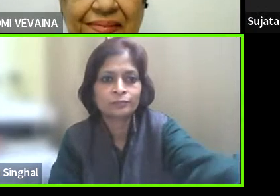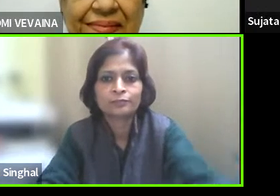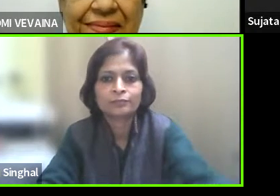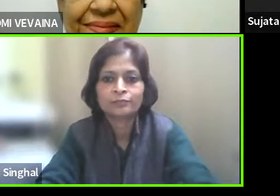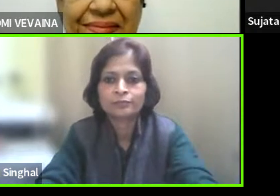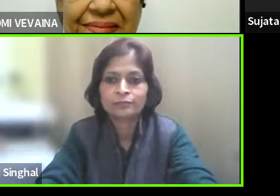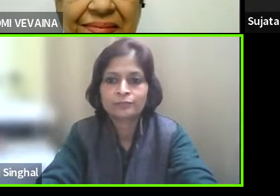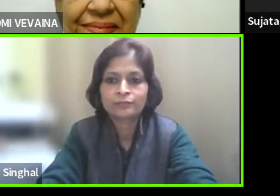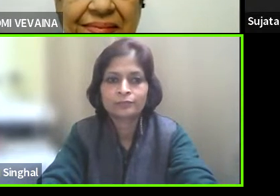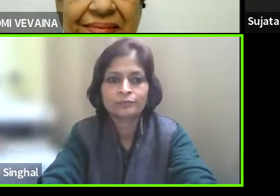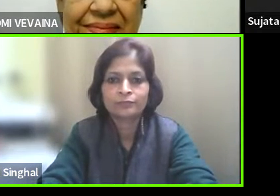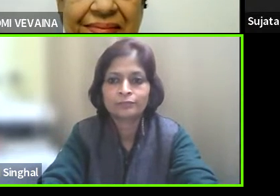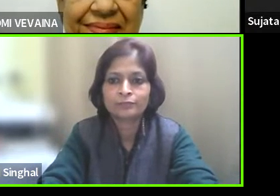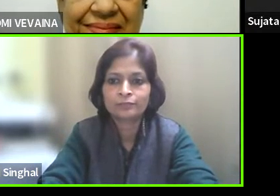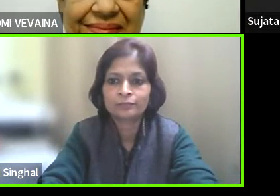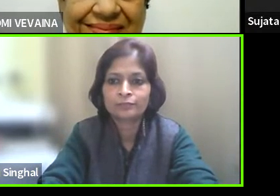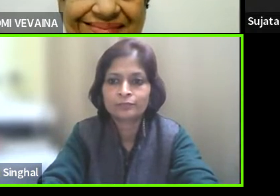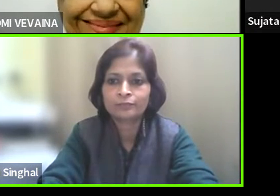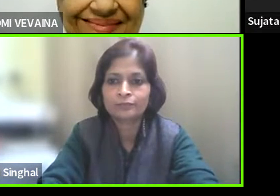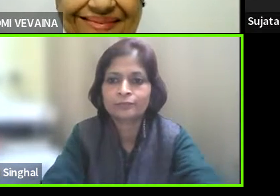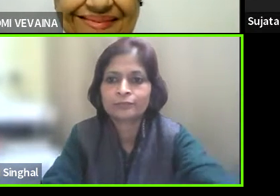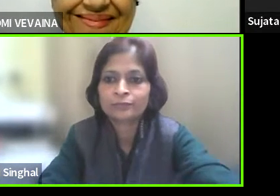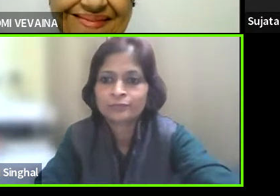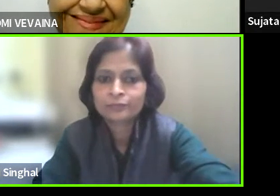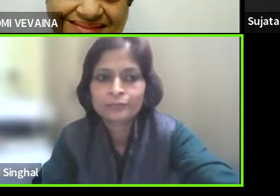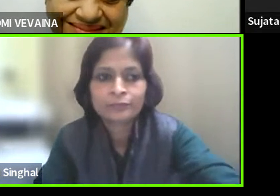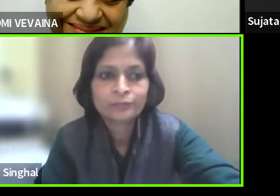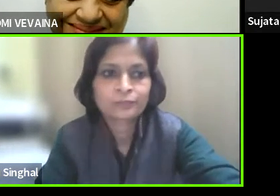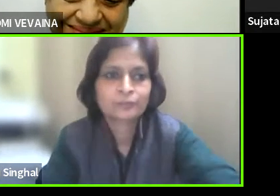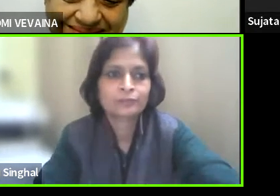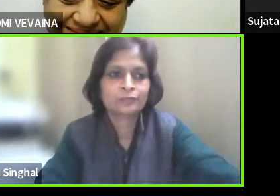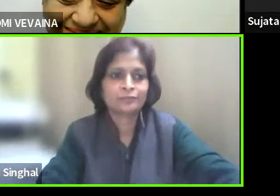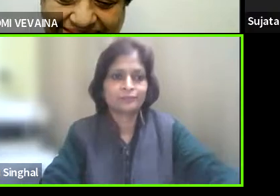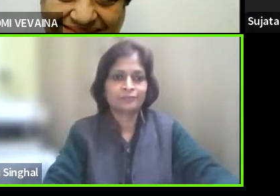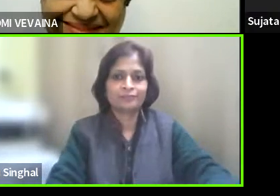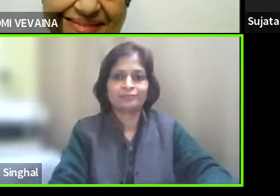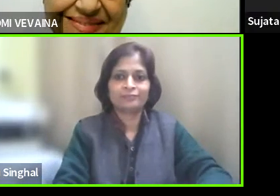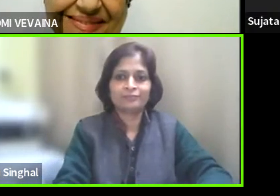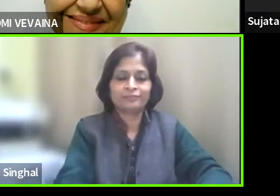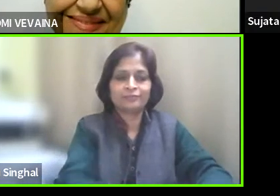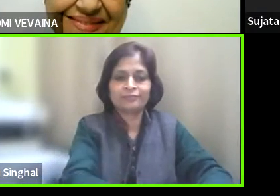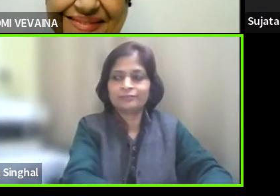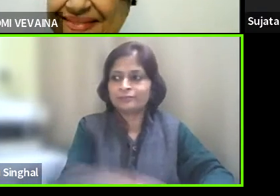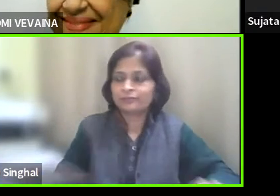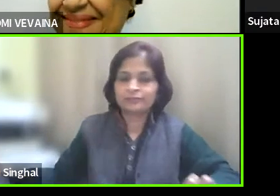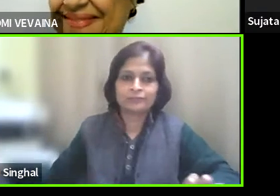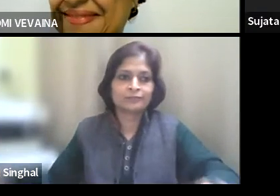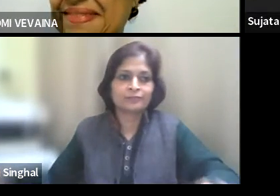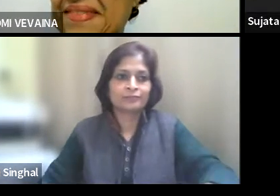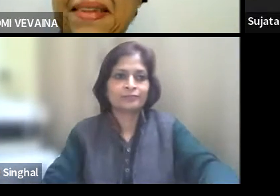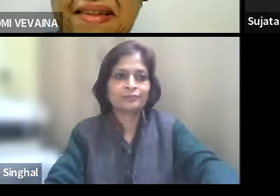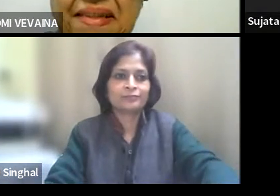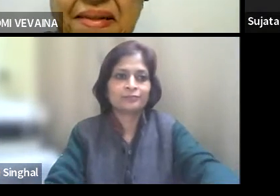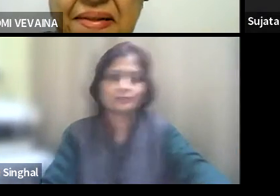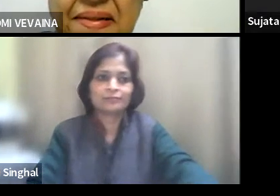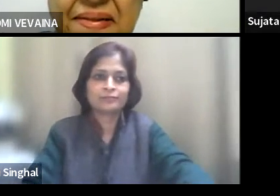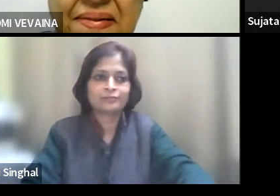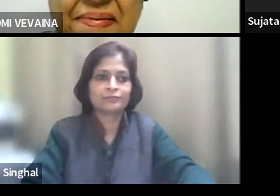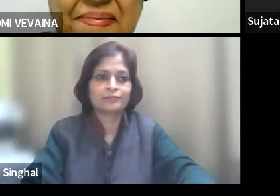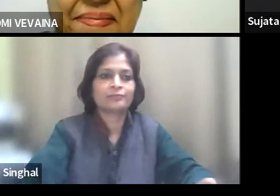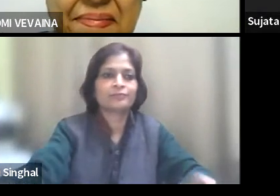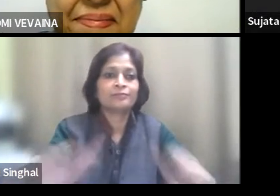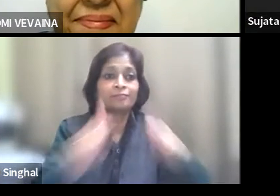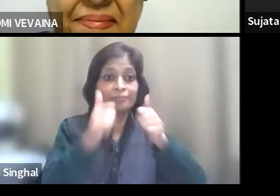It's time now. Very good. You said it very much. Efcharisto. Sukra for